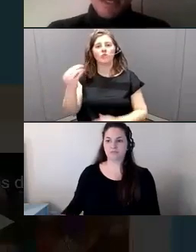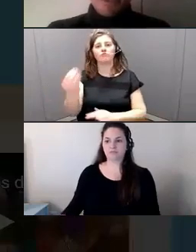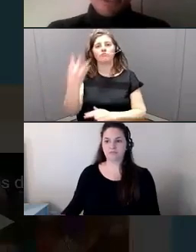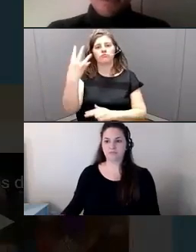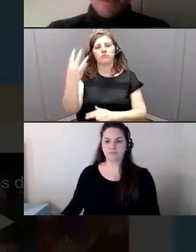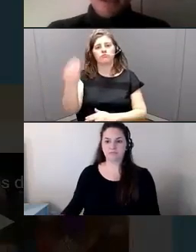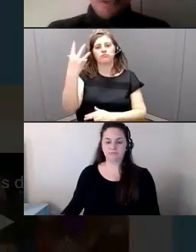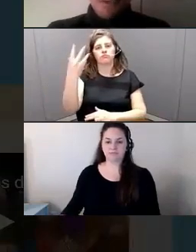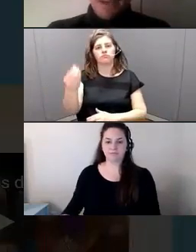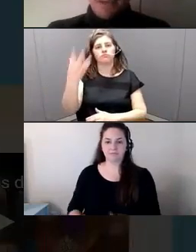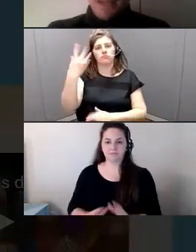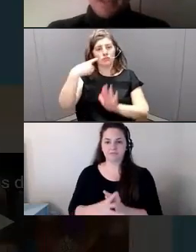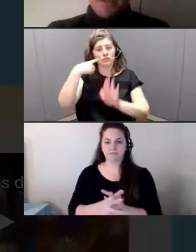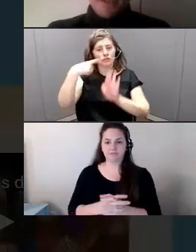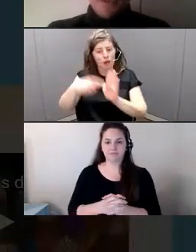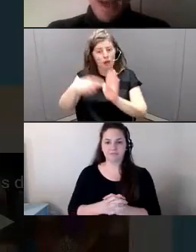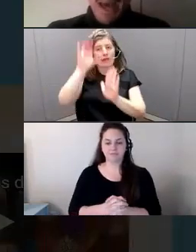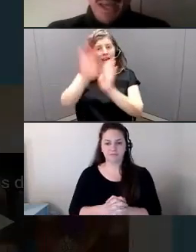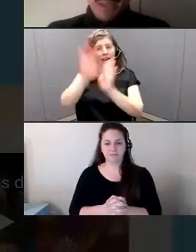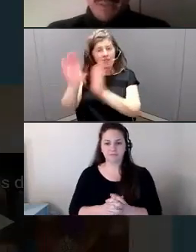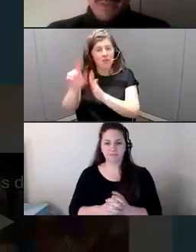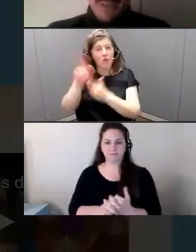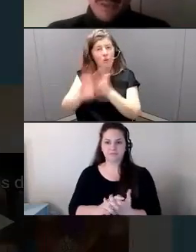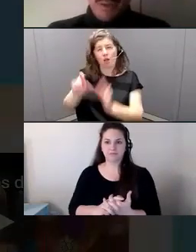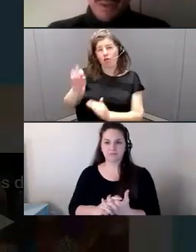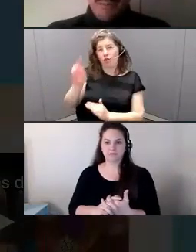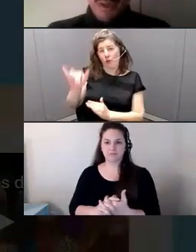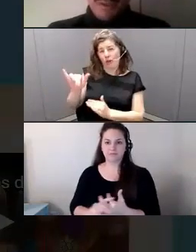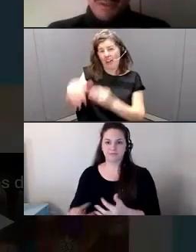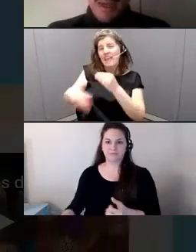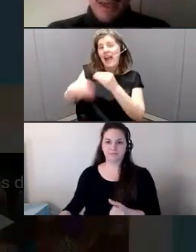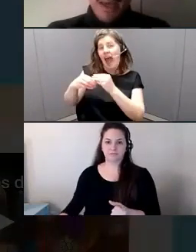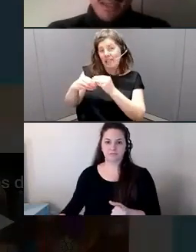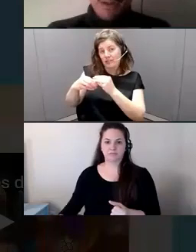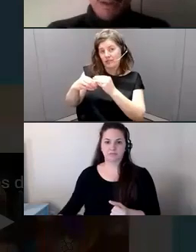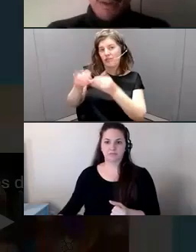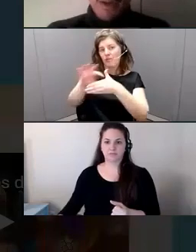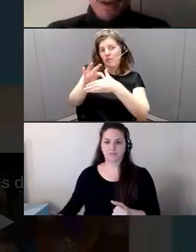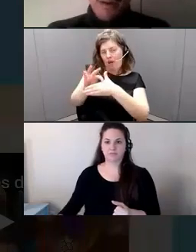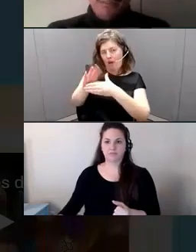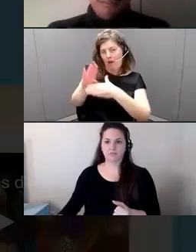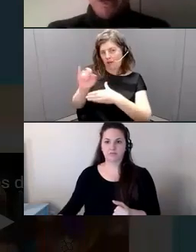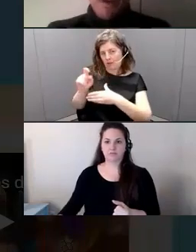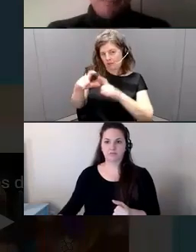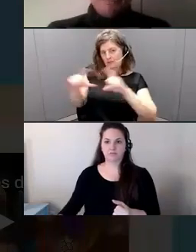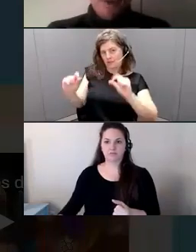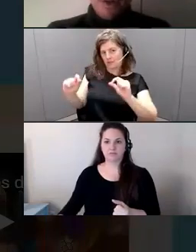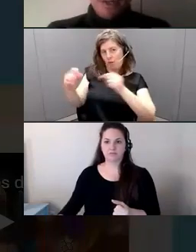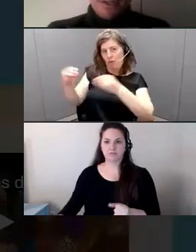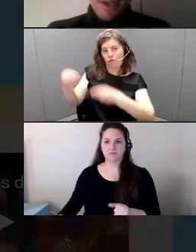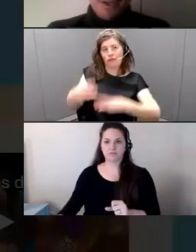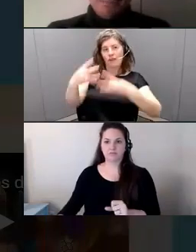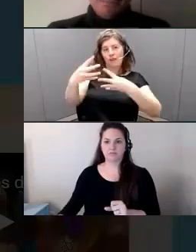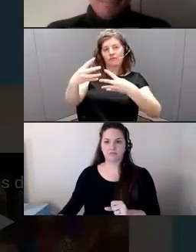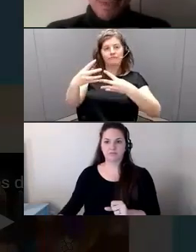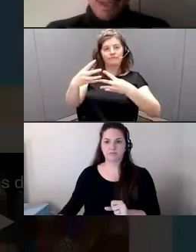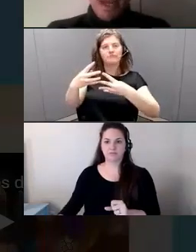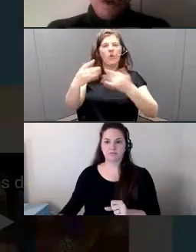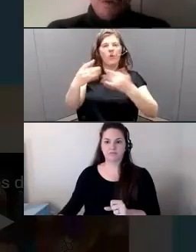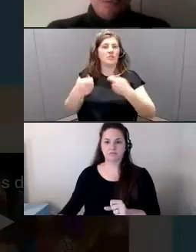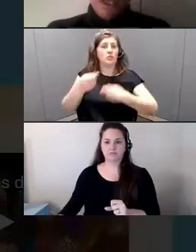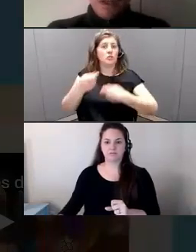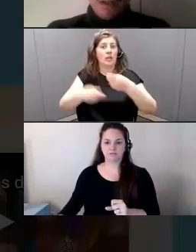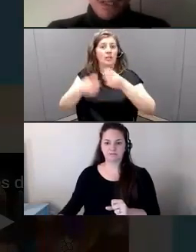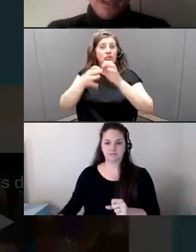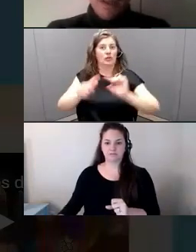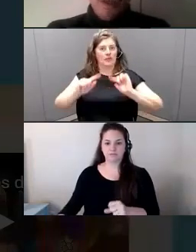the images that Lori has elected to add to this content box, and it'll bring them up front and center. Now,